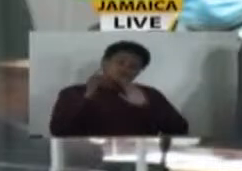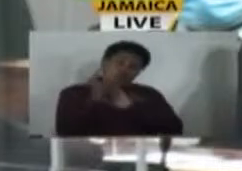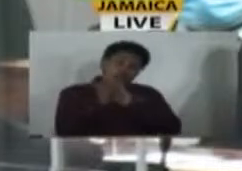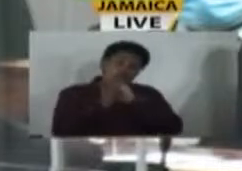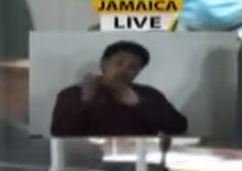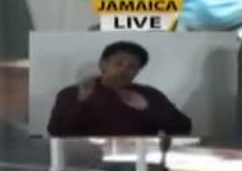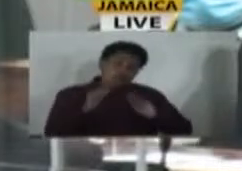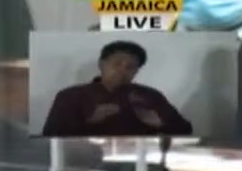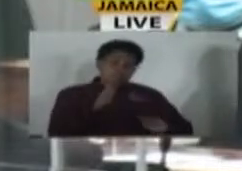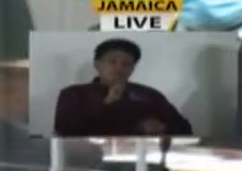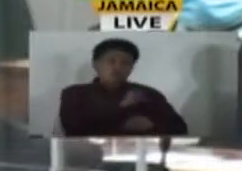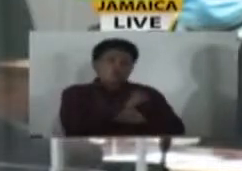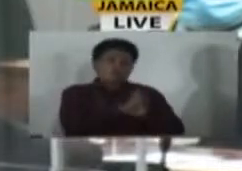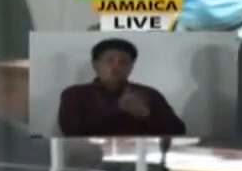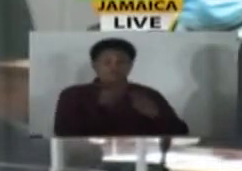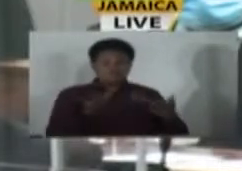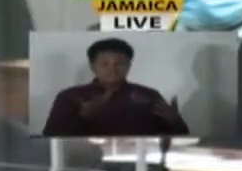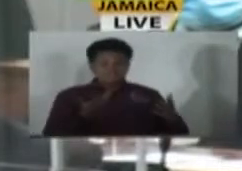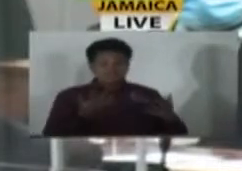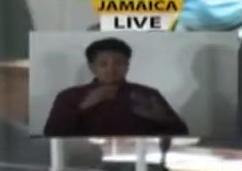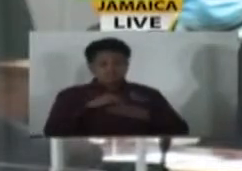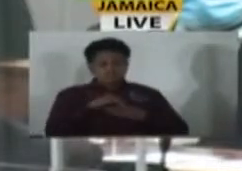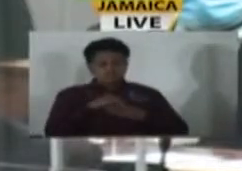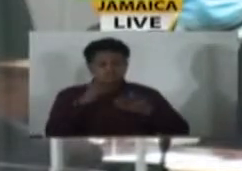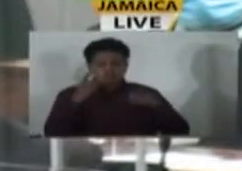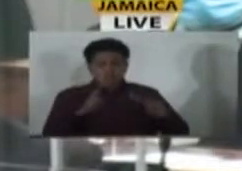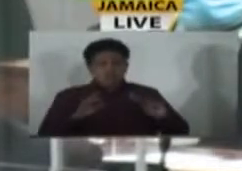legislative authority within